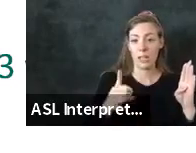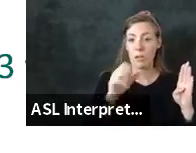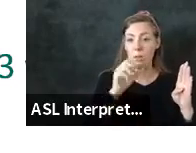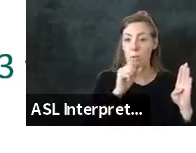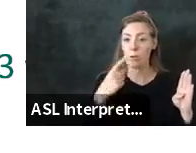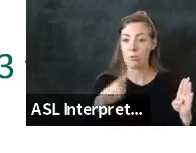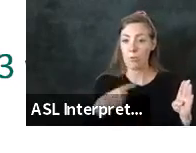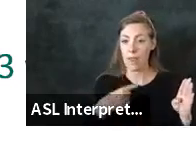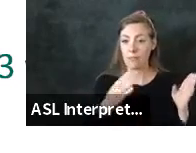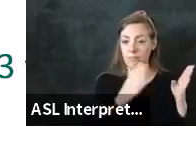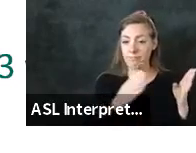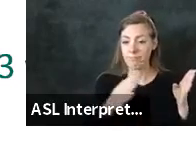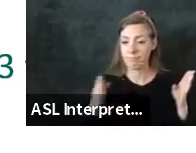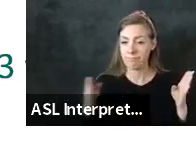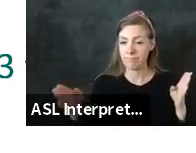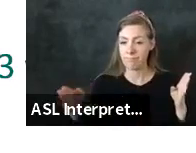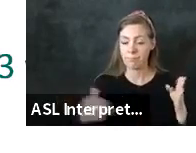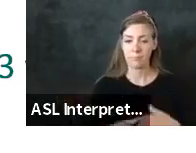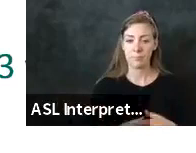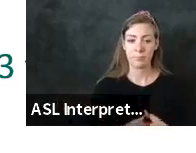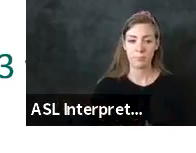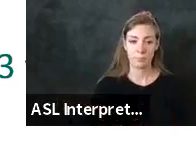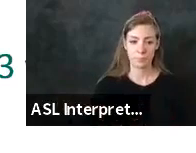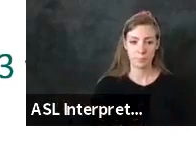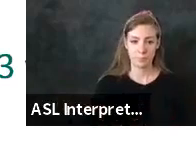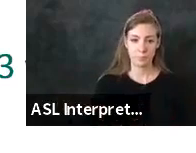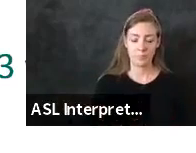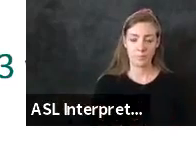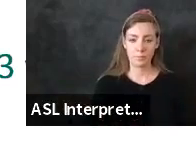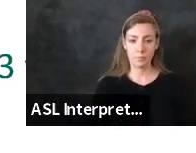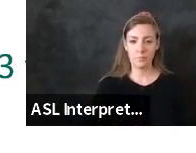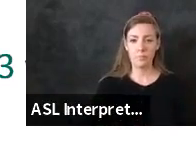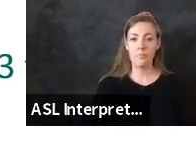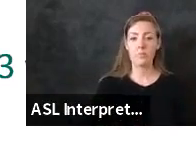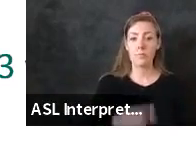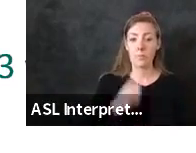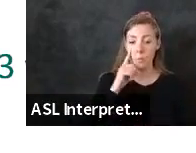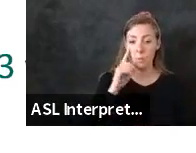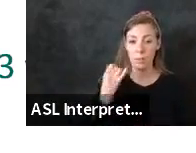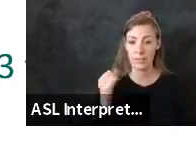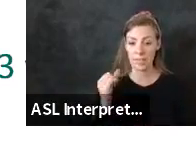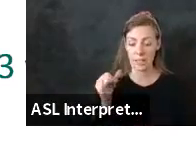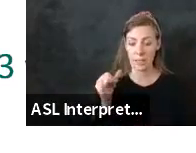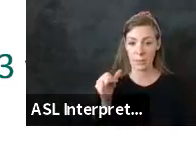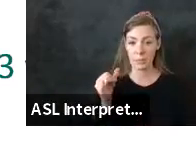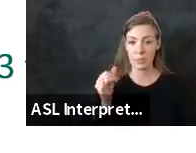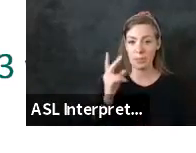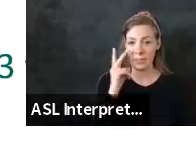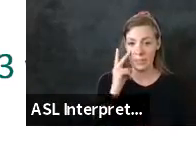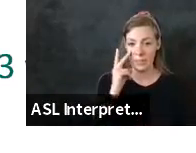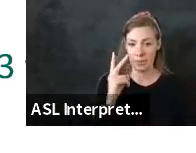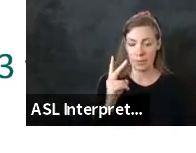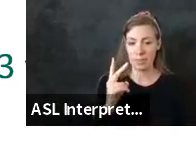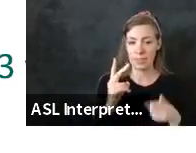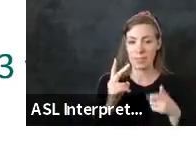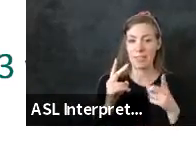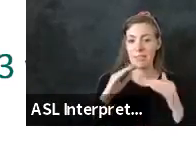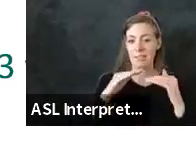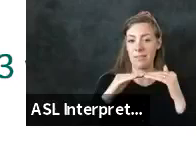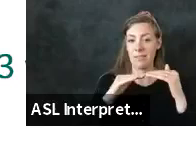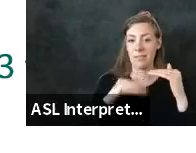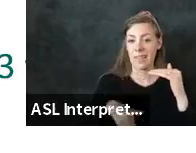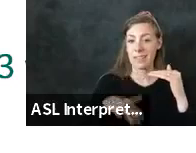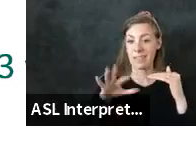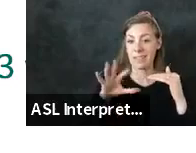scheme. So when we look at the yellow here, you can see this is less than